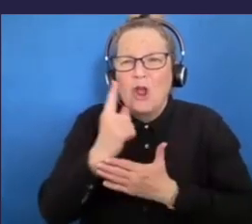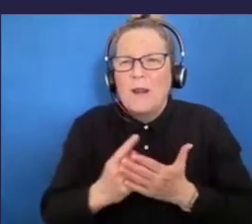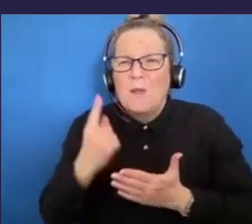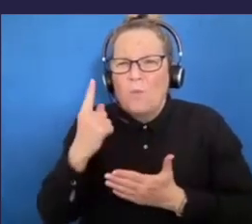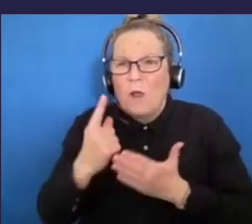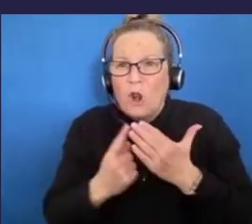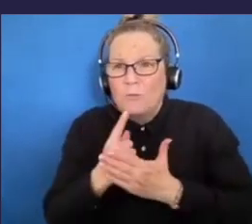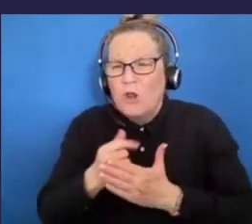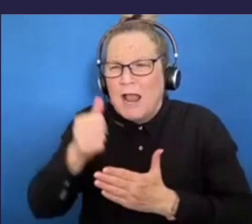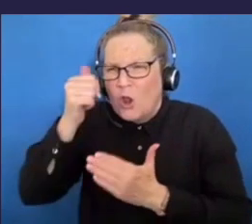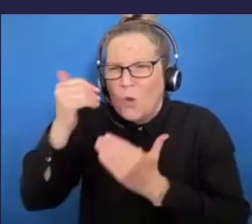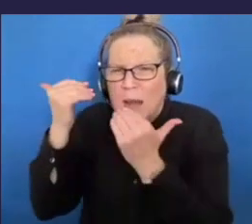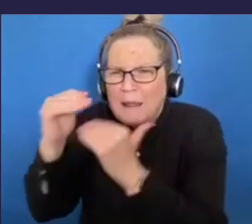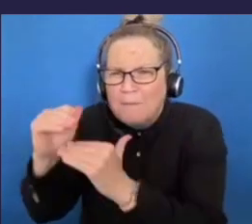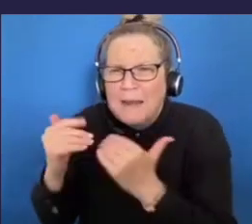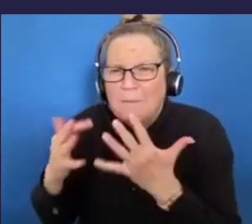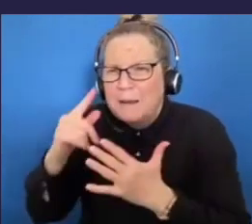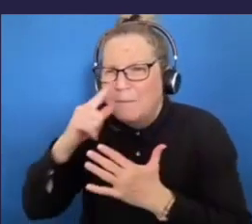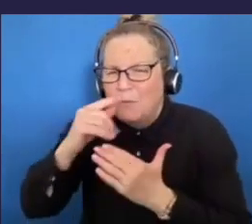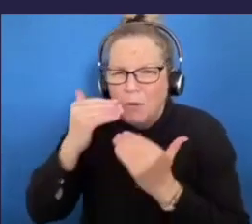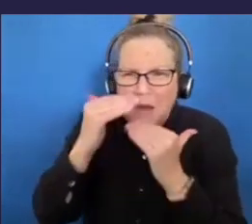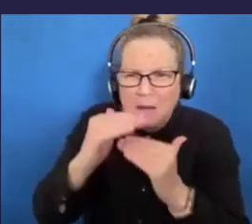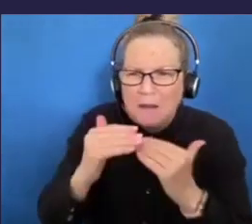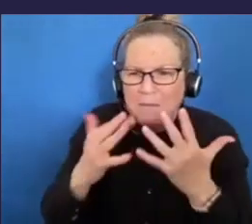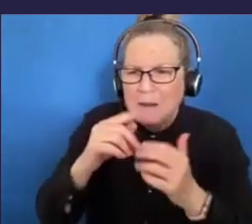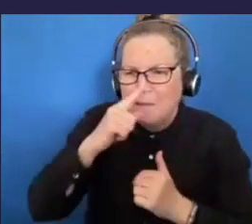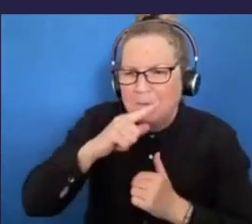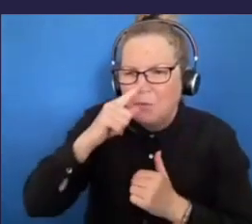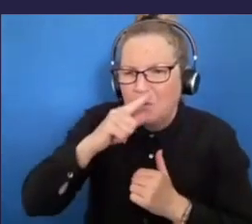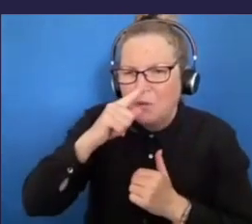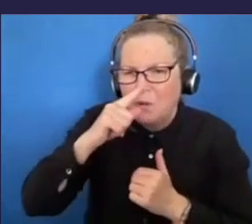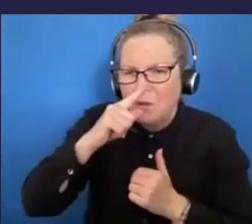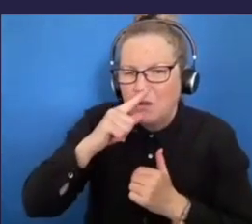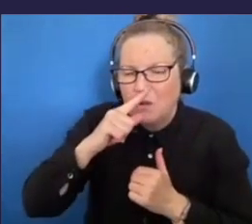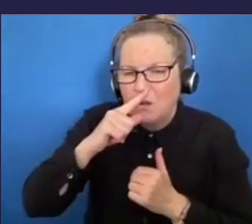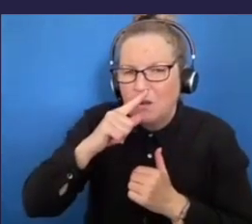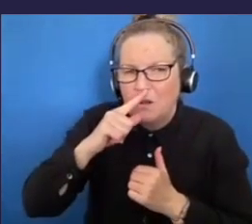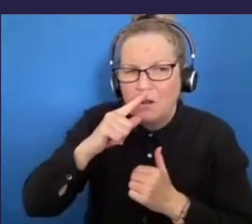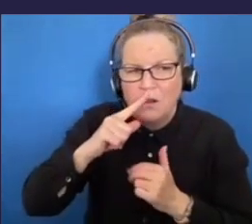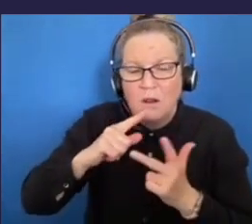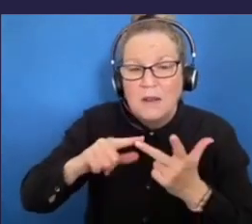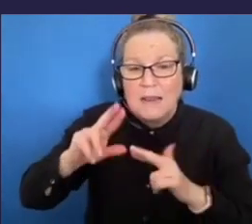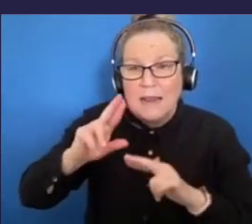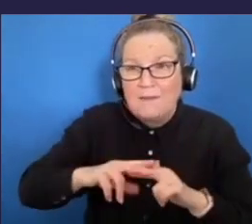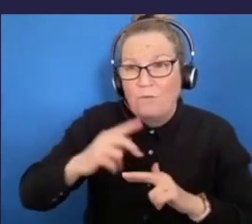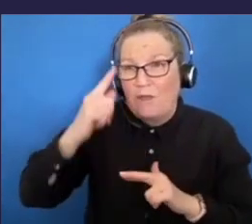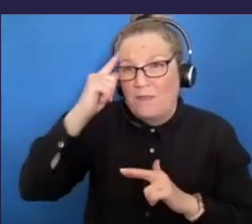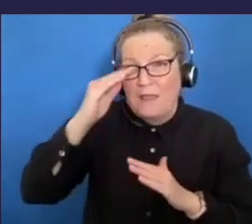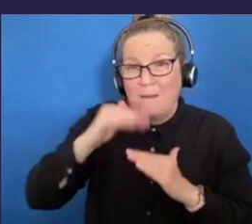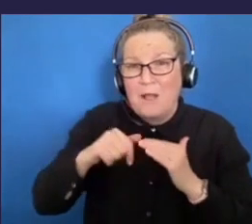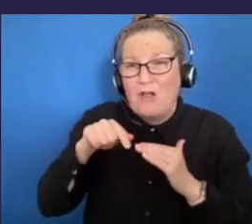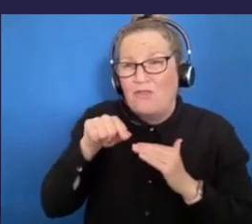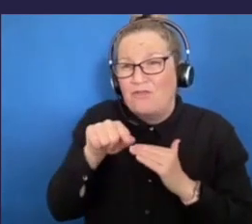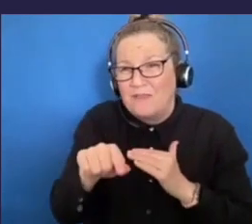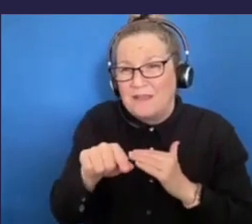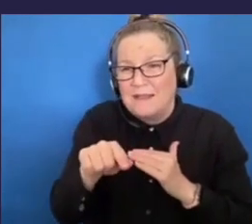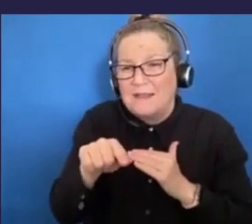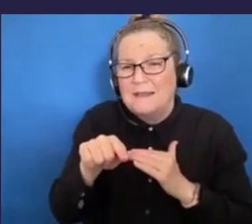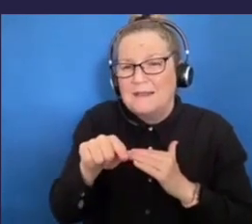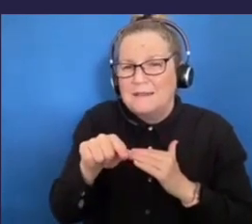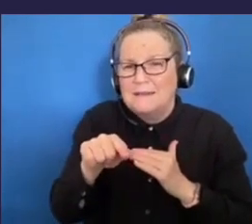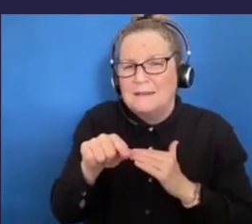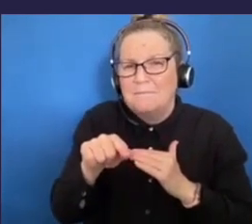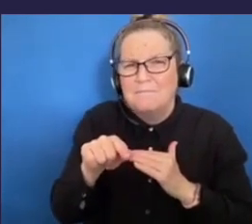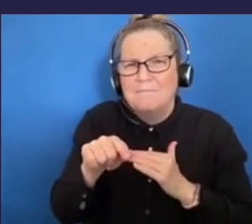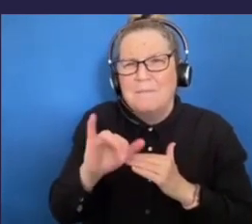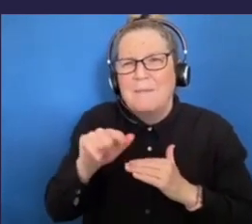to know and what they do. And if we think about this differently, in terms of what might they